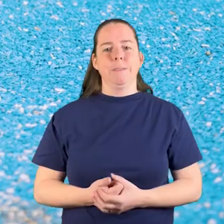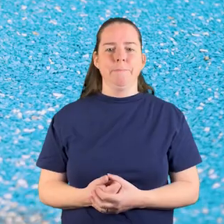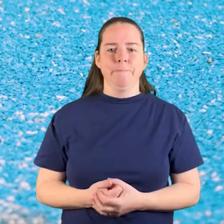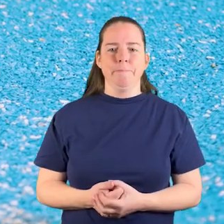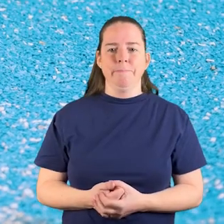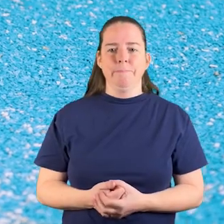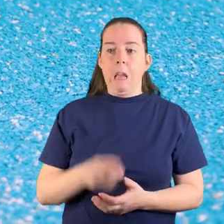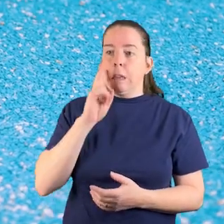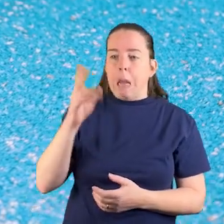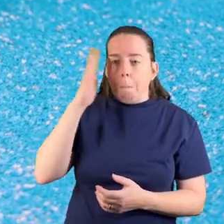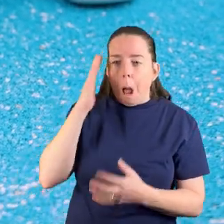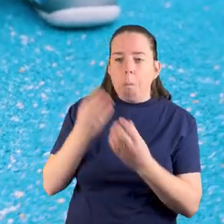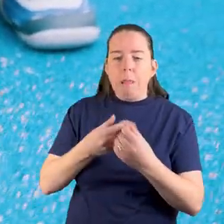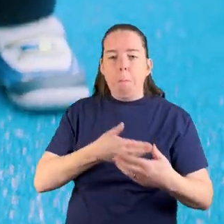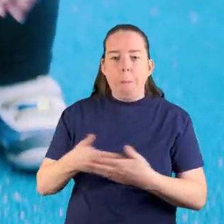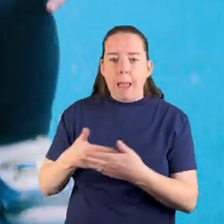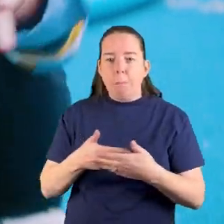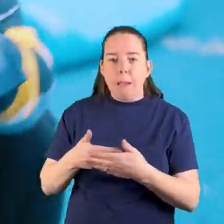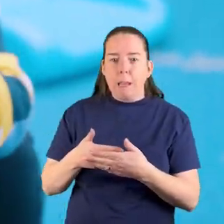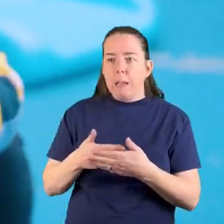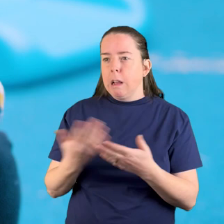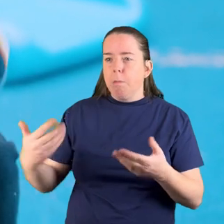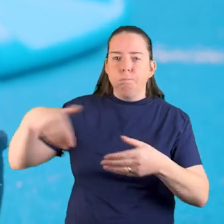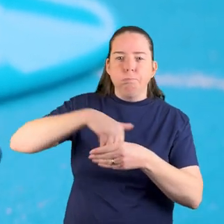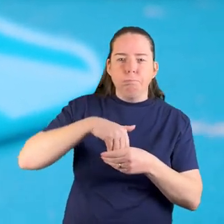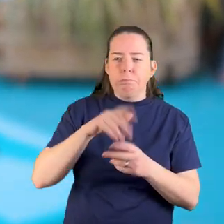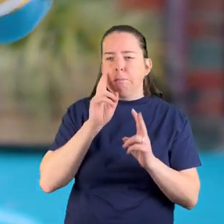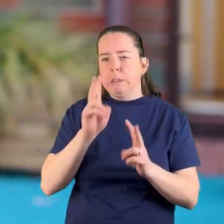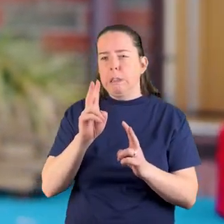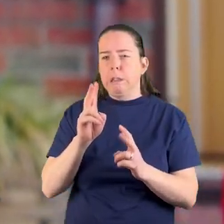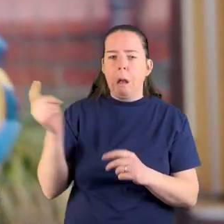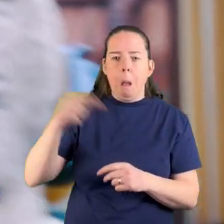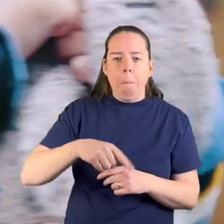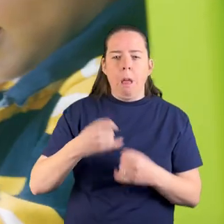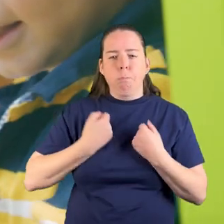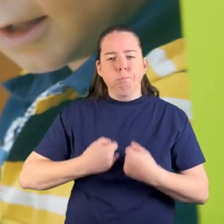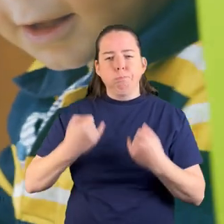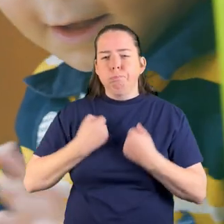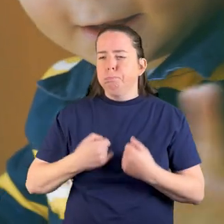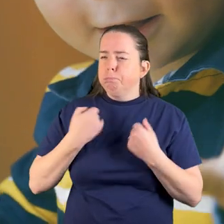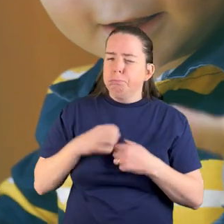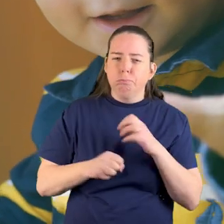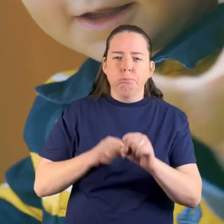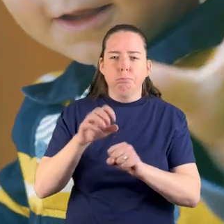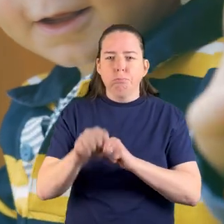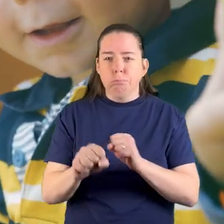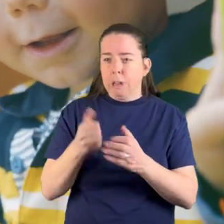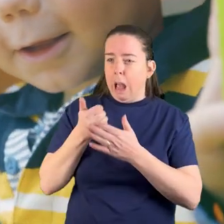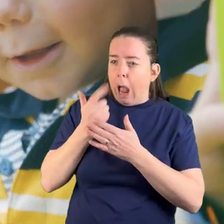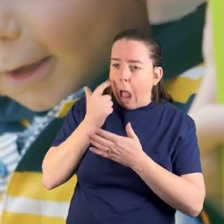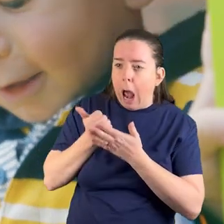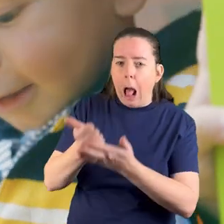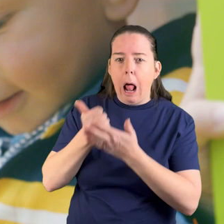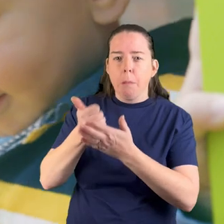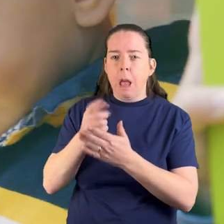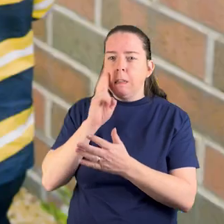mood. Seeing a mum come in with a baby, quite unwell and poorly, struggling, and being able to help her through that and see the progress